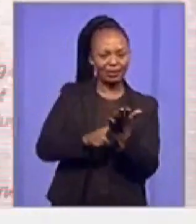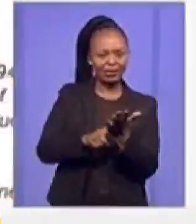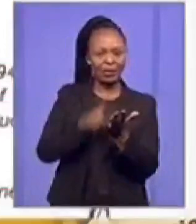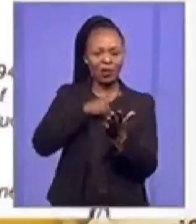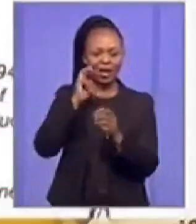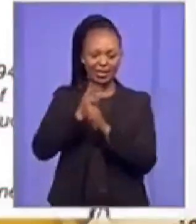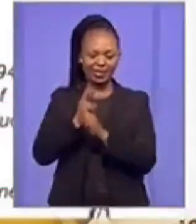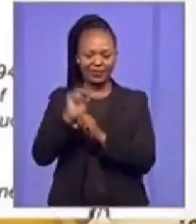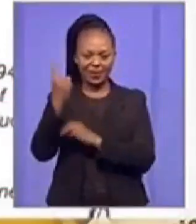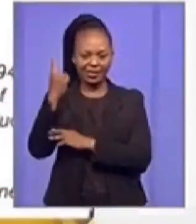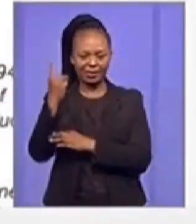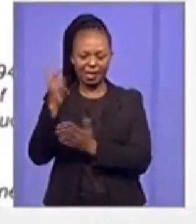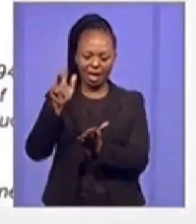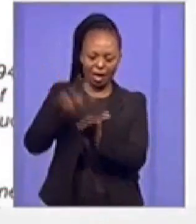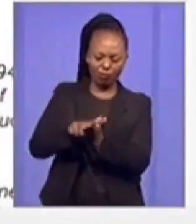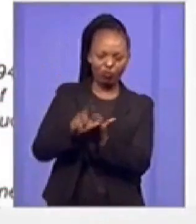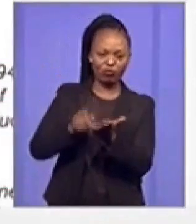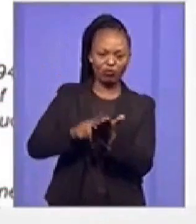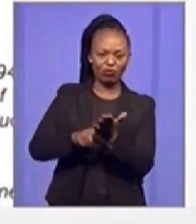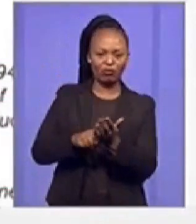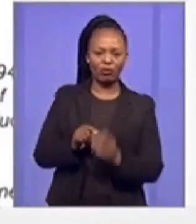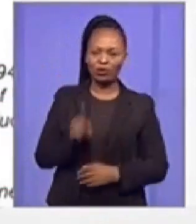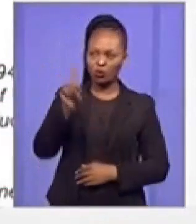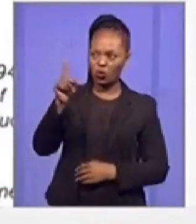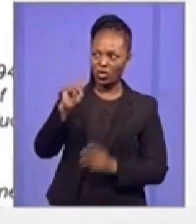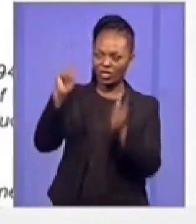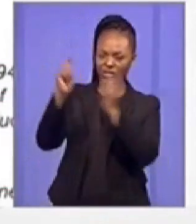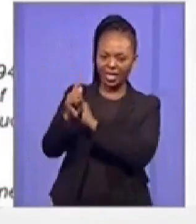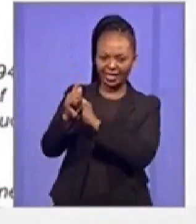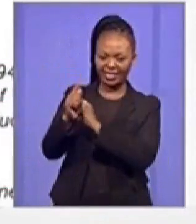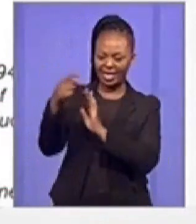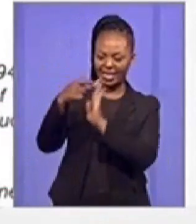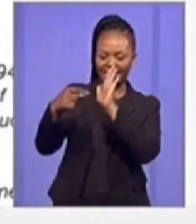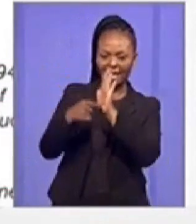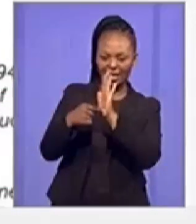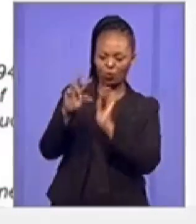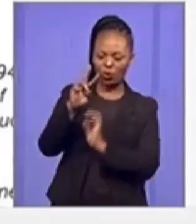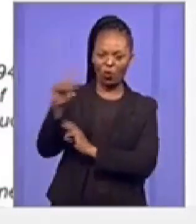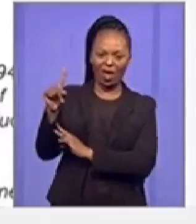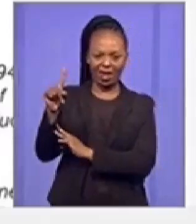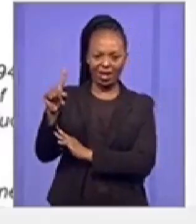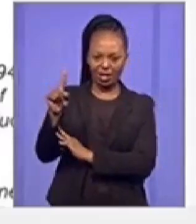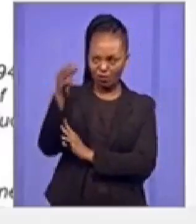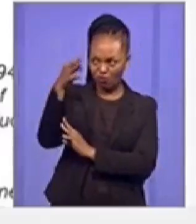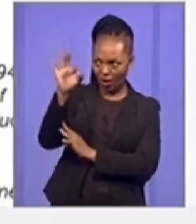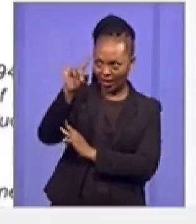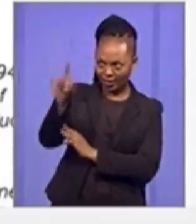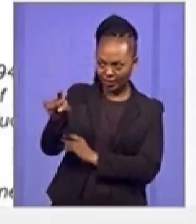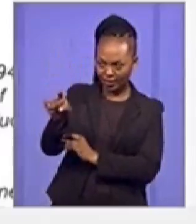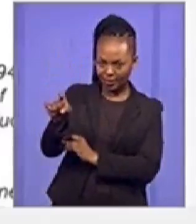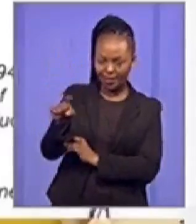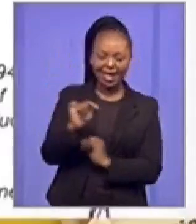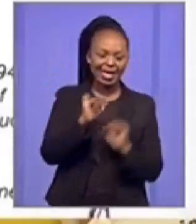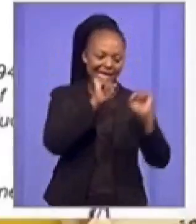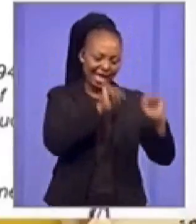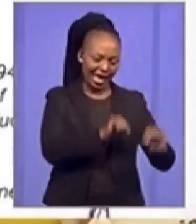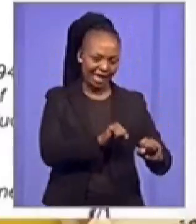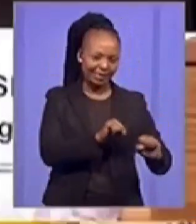kano. You then went to change that date to the 21st, correct? Yes,